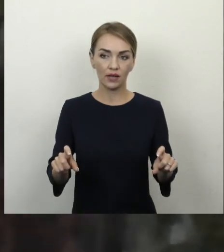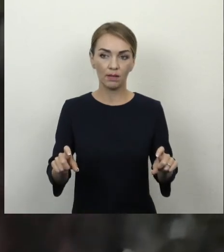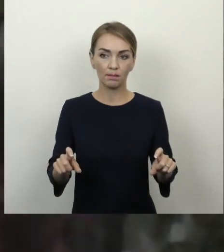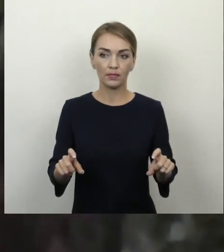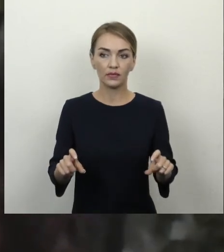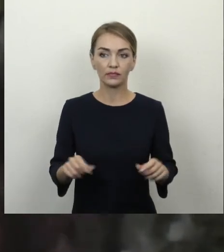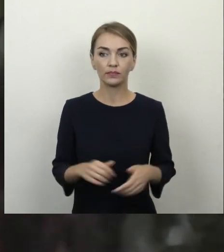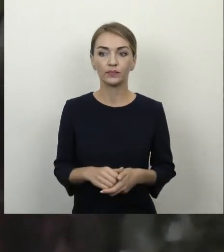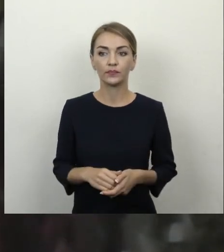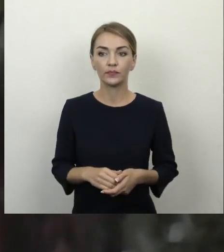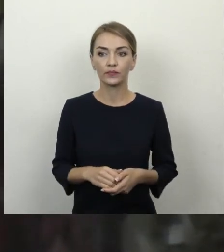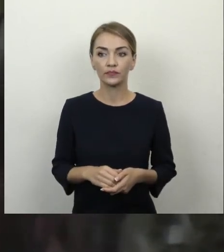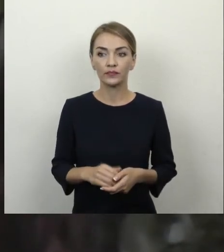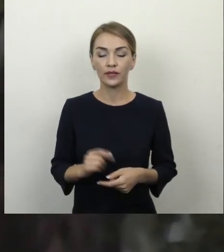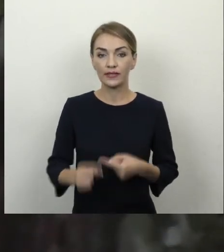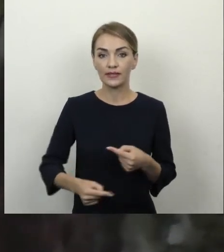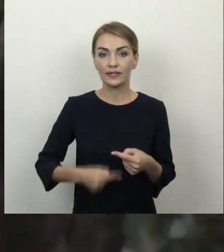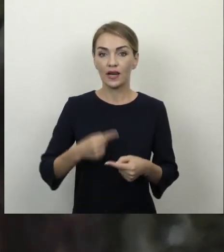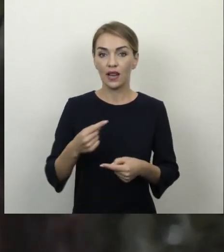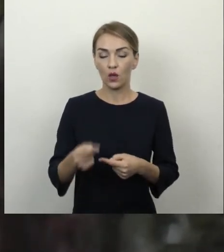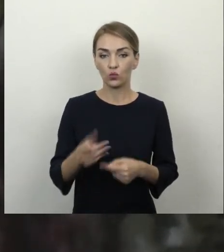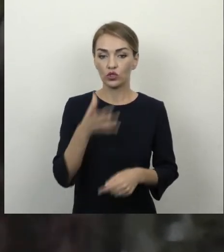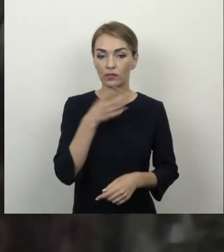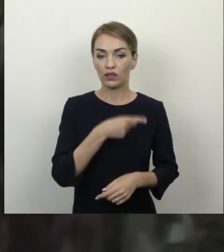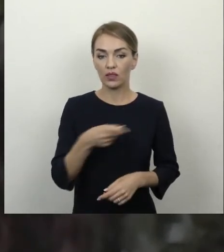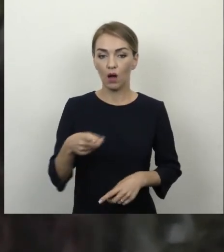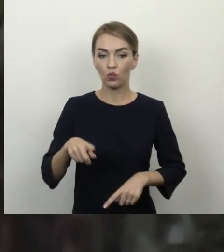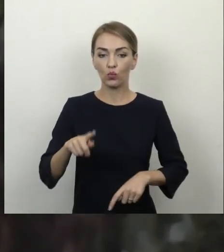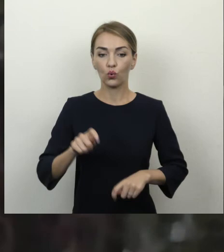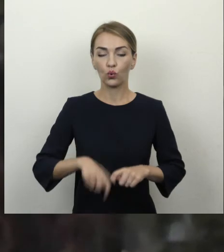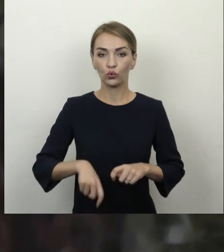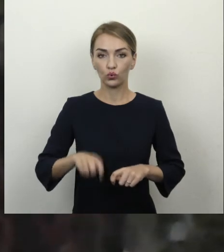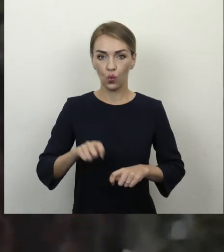courts. The next stage